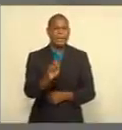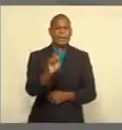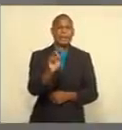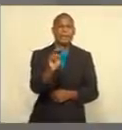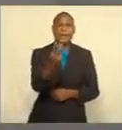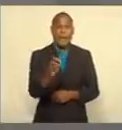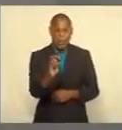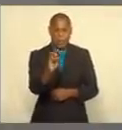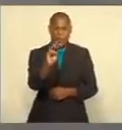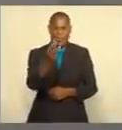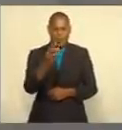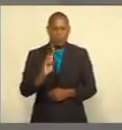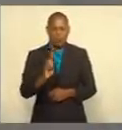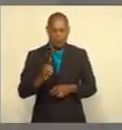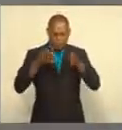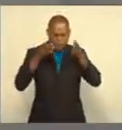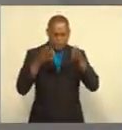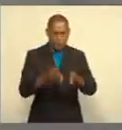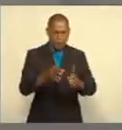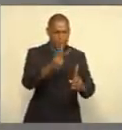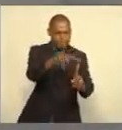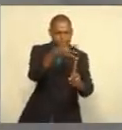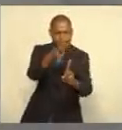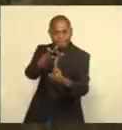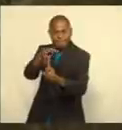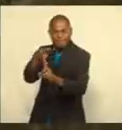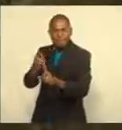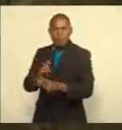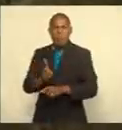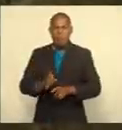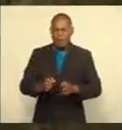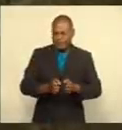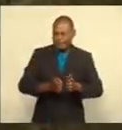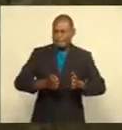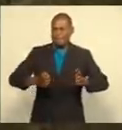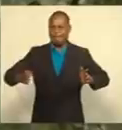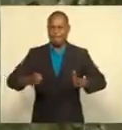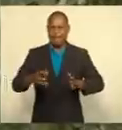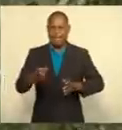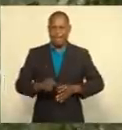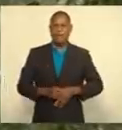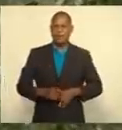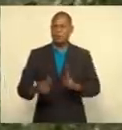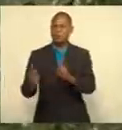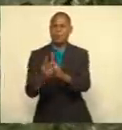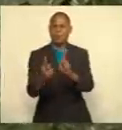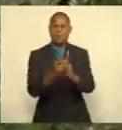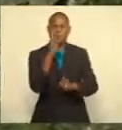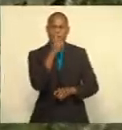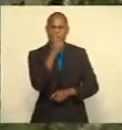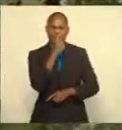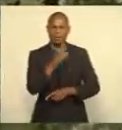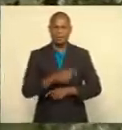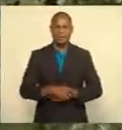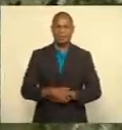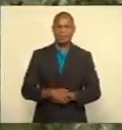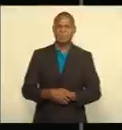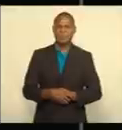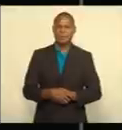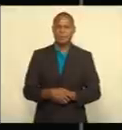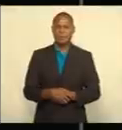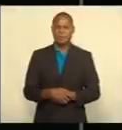have been the focus of contact tracing due to the extensive exposure with the public. Pranita Prakash, FBC